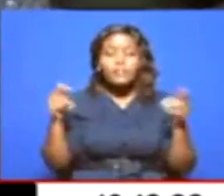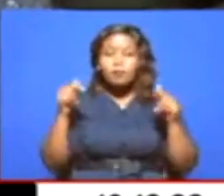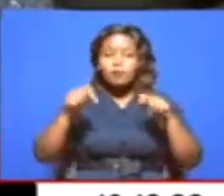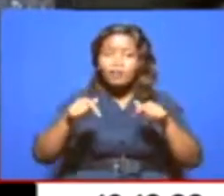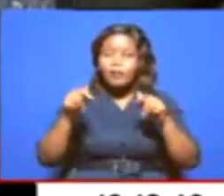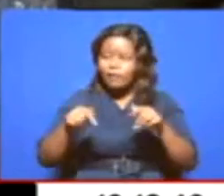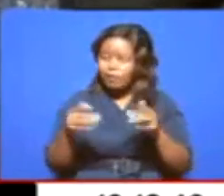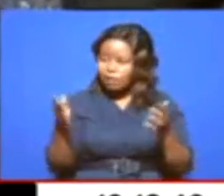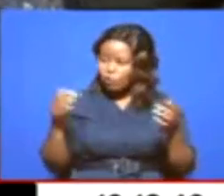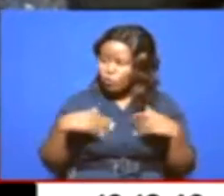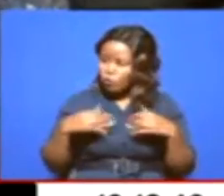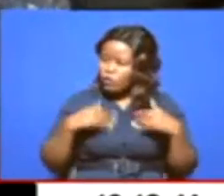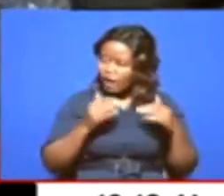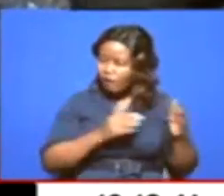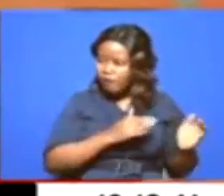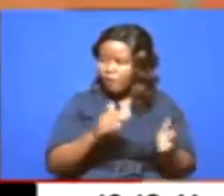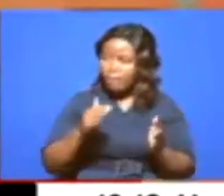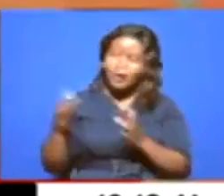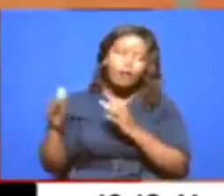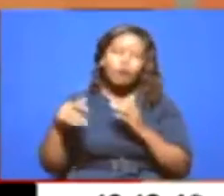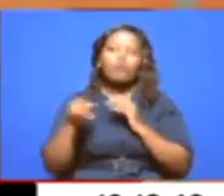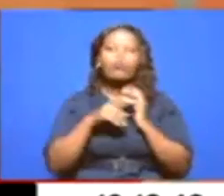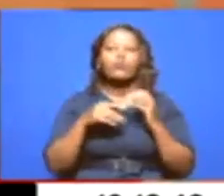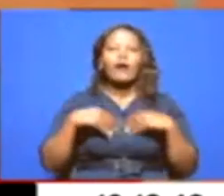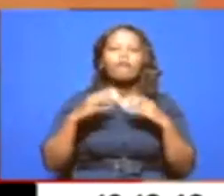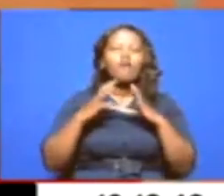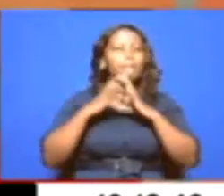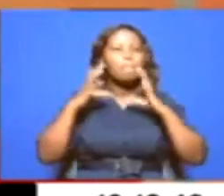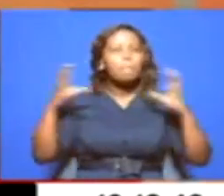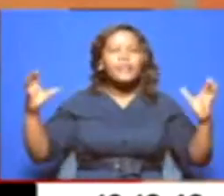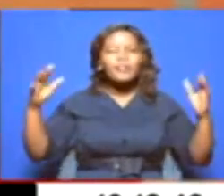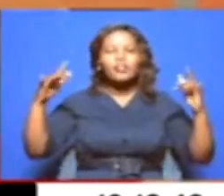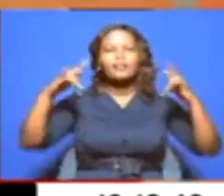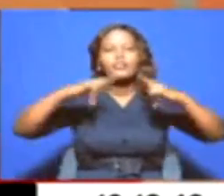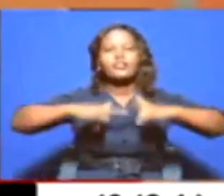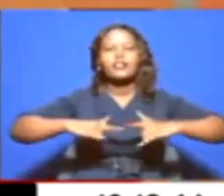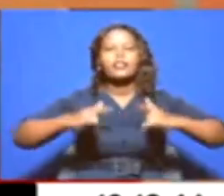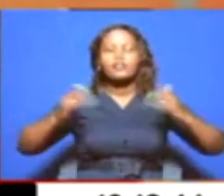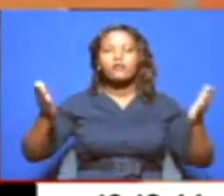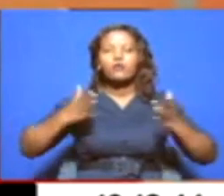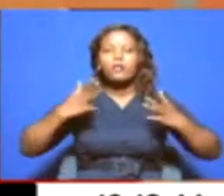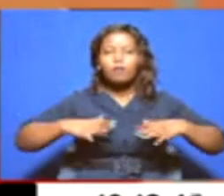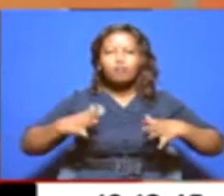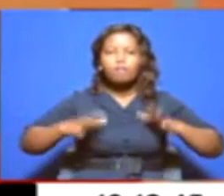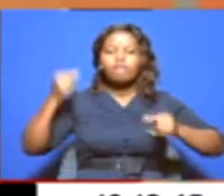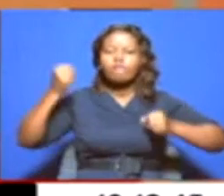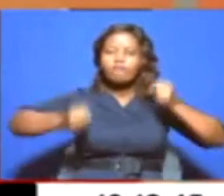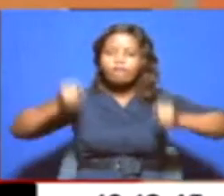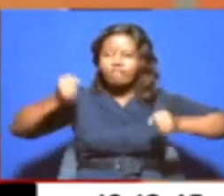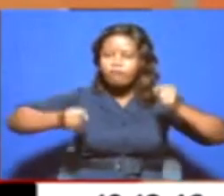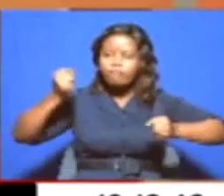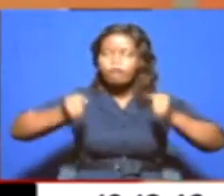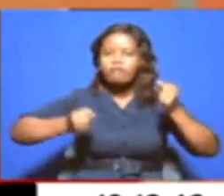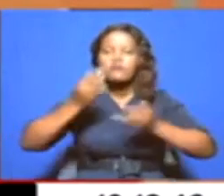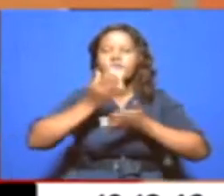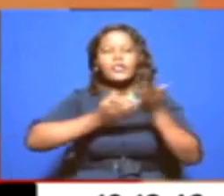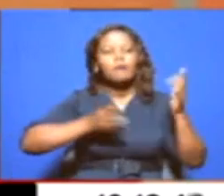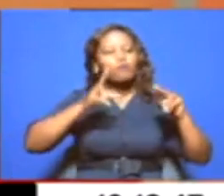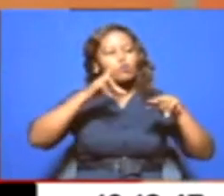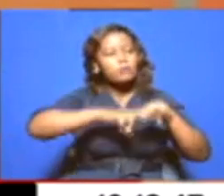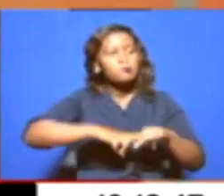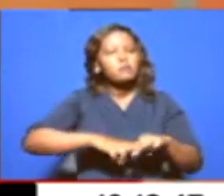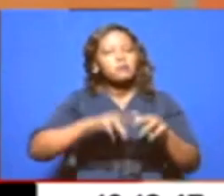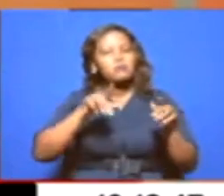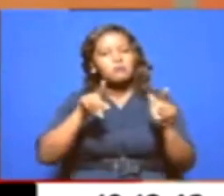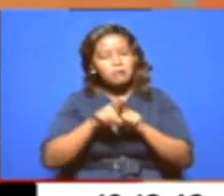going to have a very big tent where the athletes will run through. We'll have people also sitting there and taking tea, drinking, and then the music